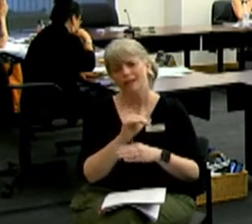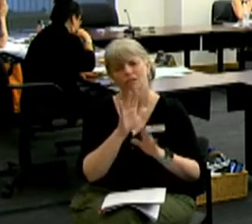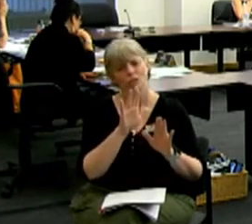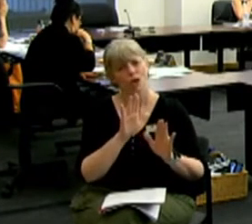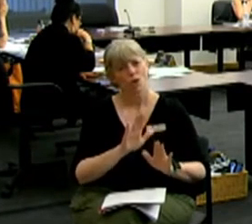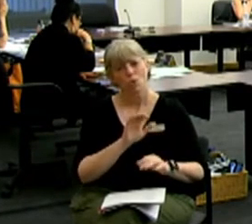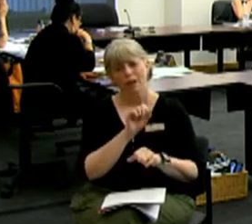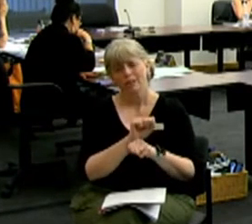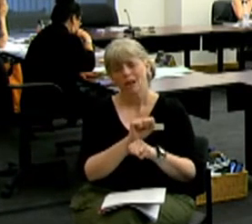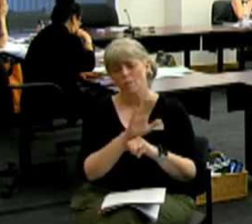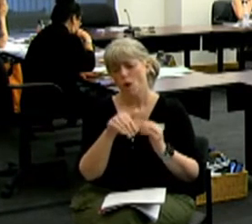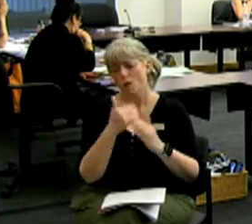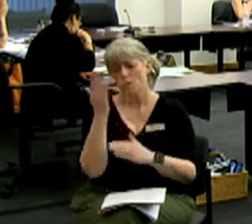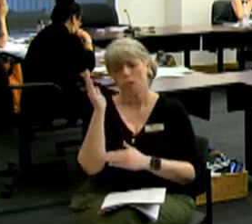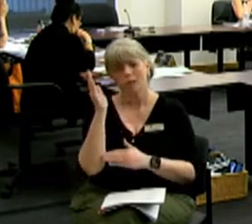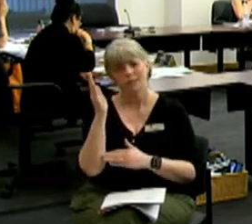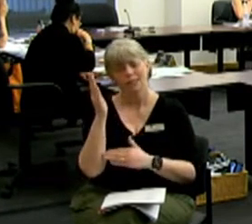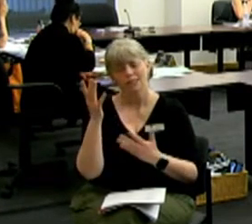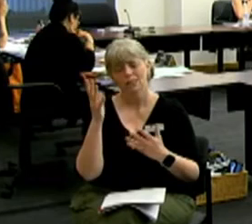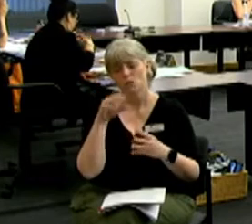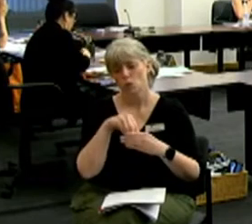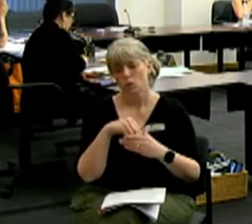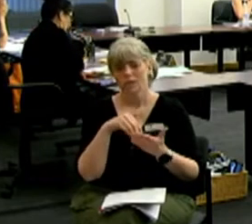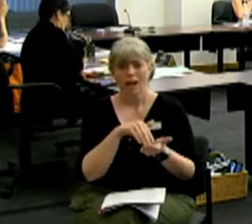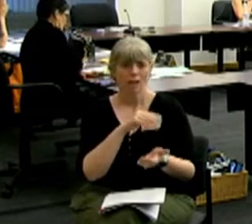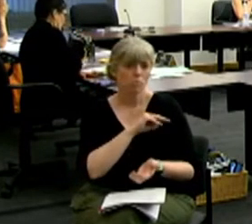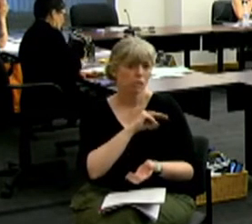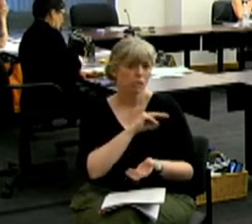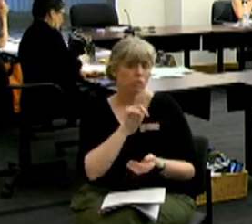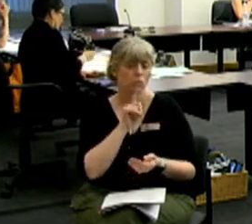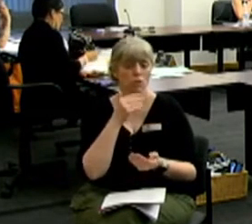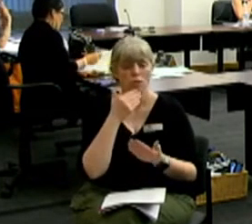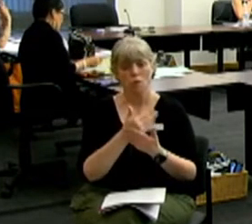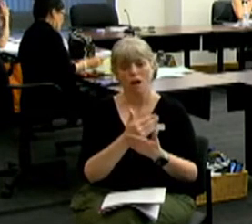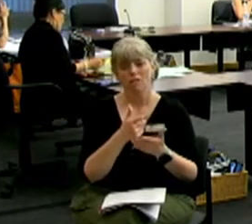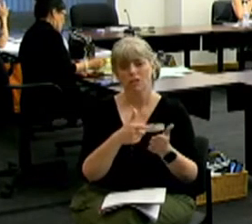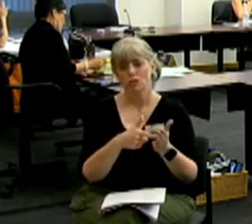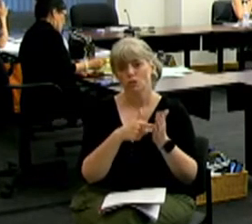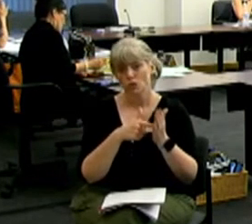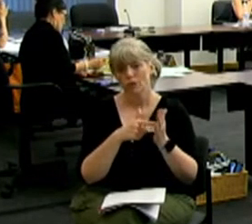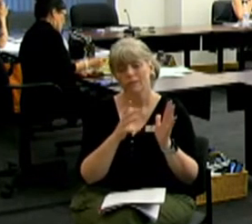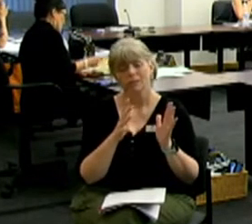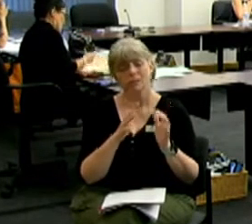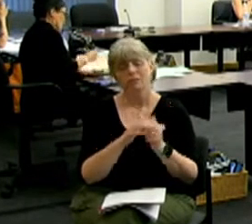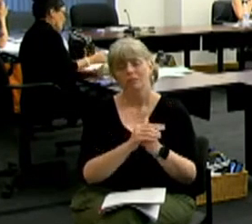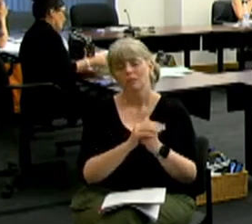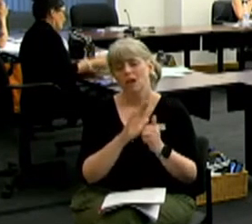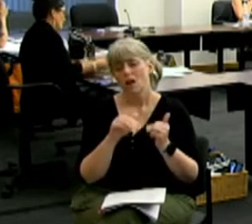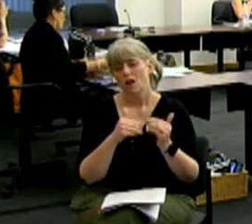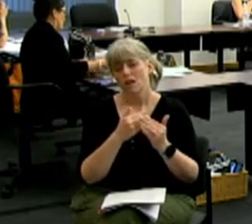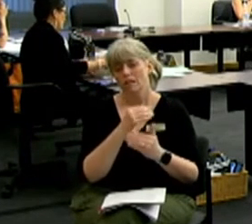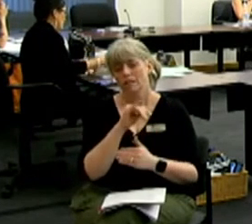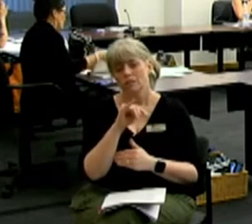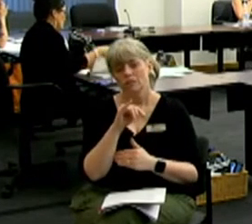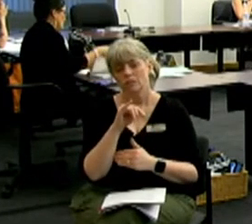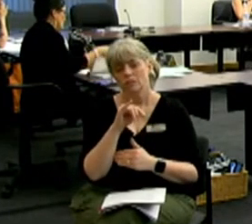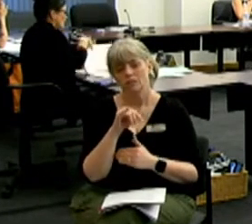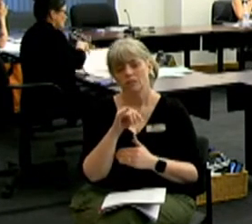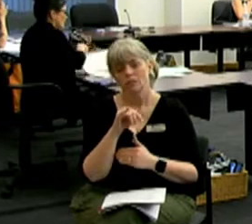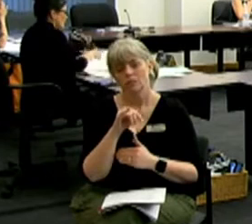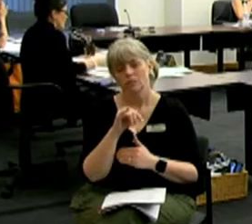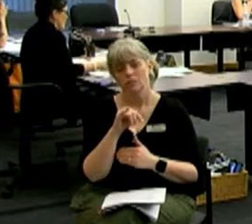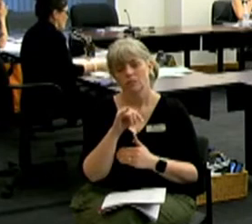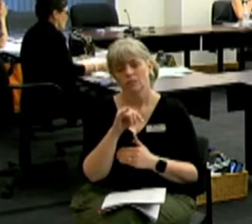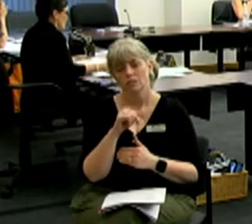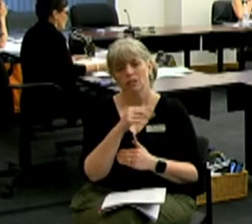great job. And I think all the presentations, including Dr. Mitchell's, was really well deserved on all those that the JD Ross one, this one for